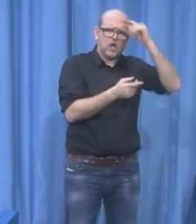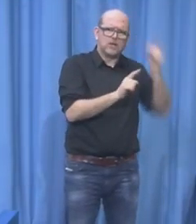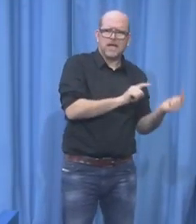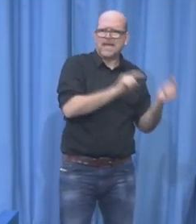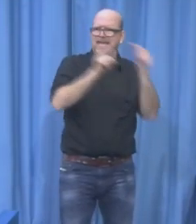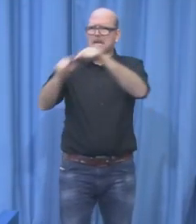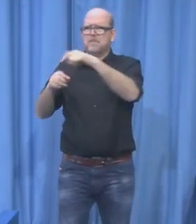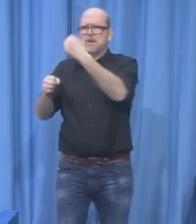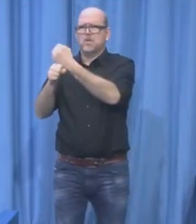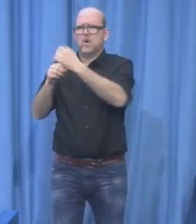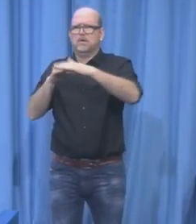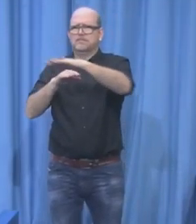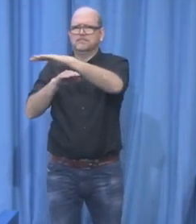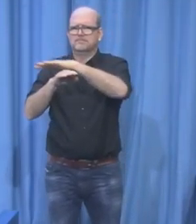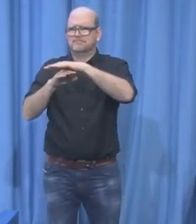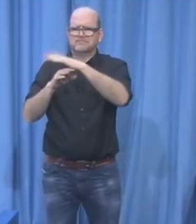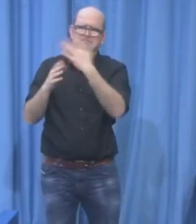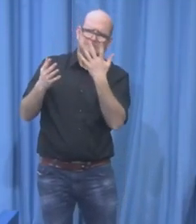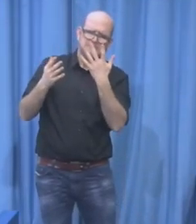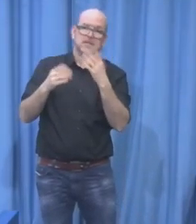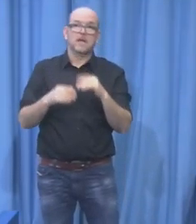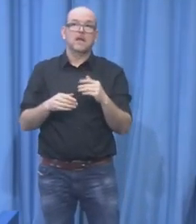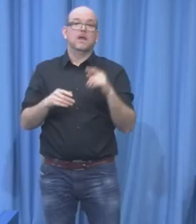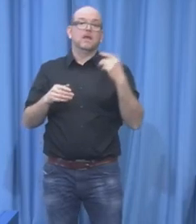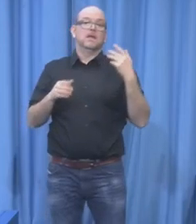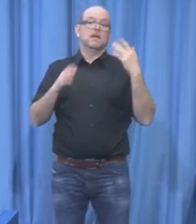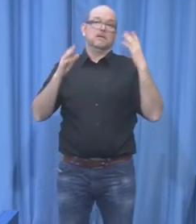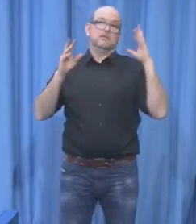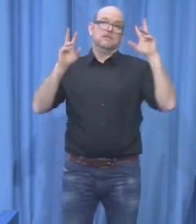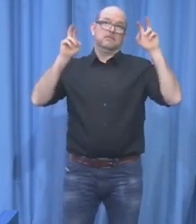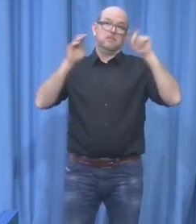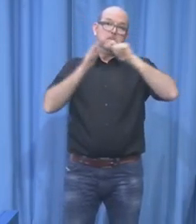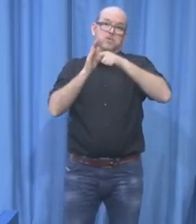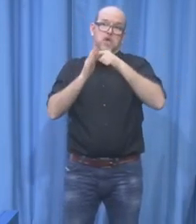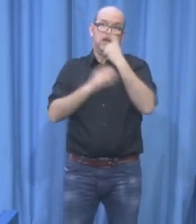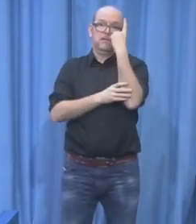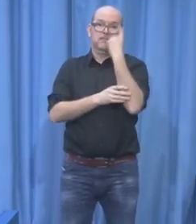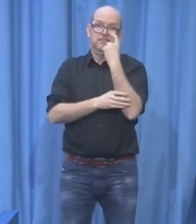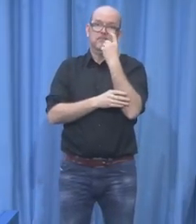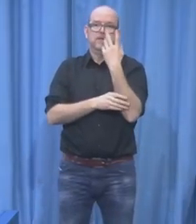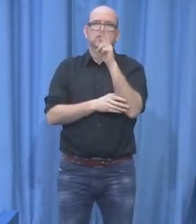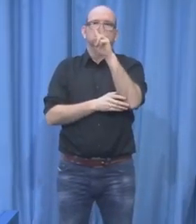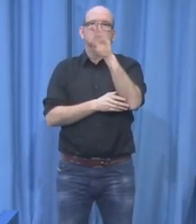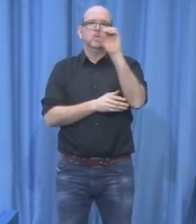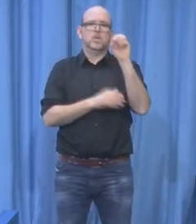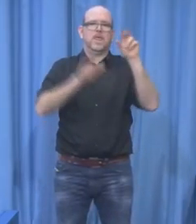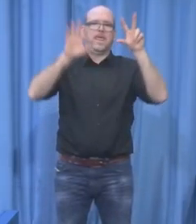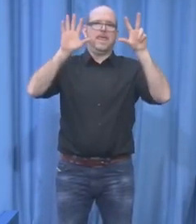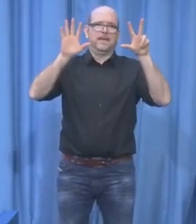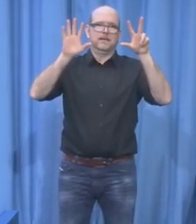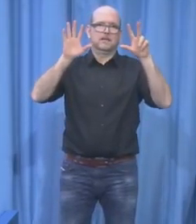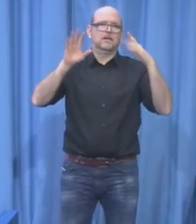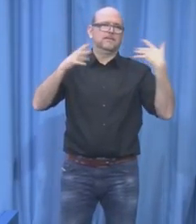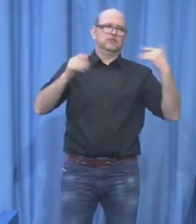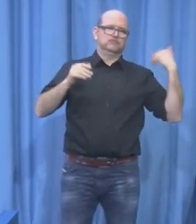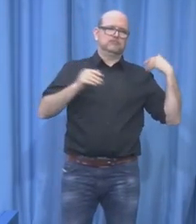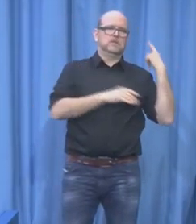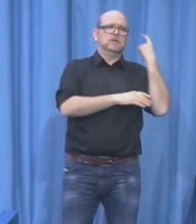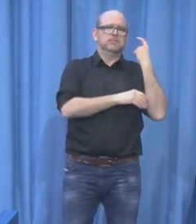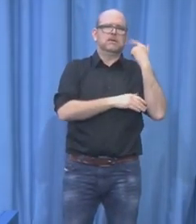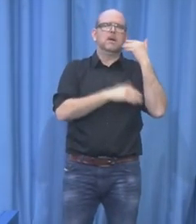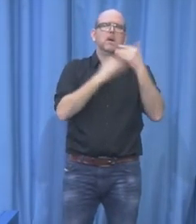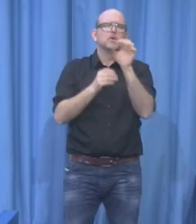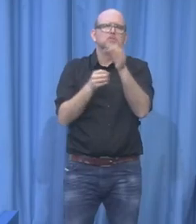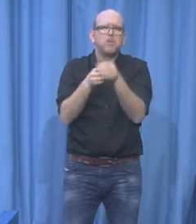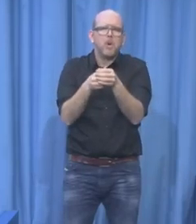in to start doing new things. So the interns have proved to be positive, reliable, dedicated, hardworking. They're very, really